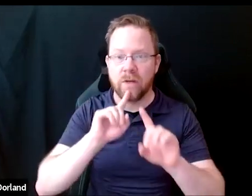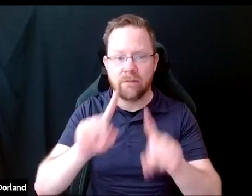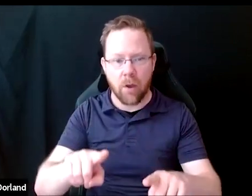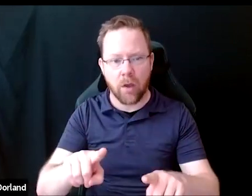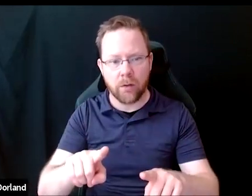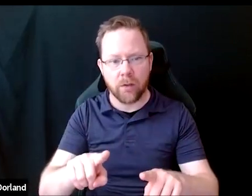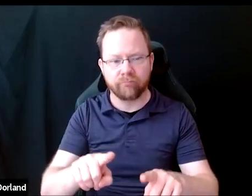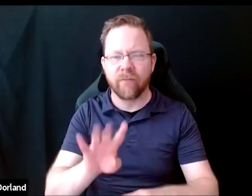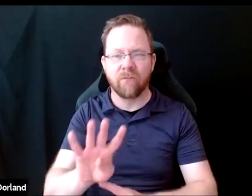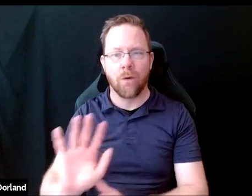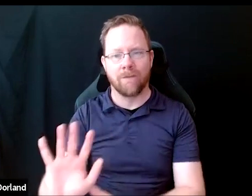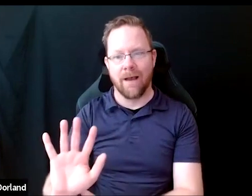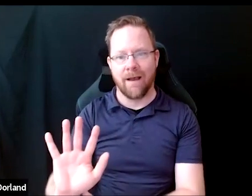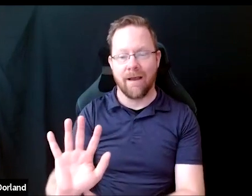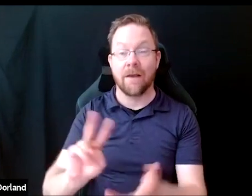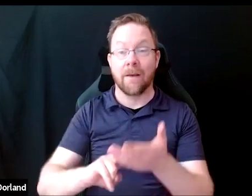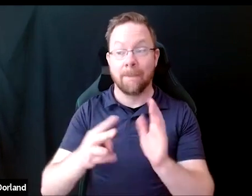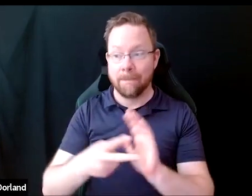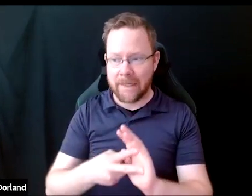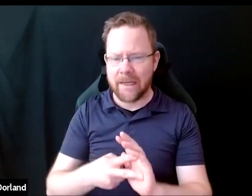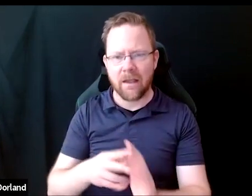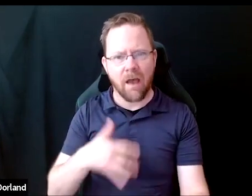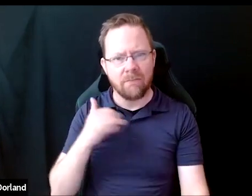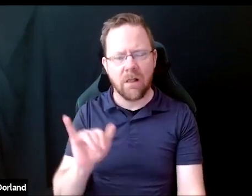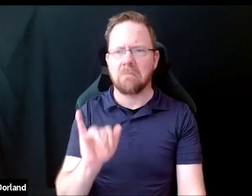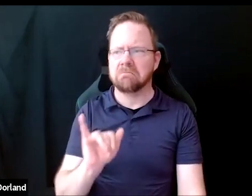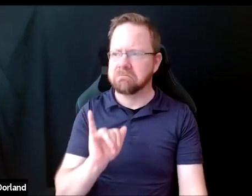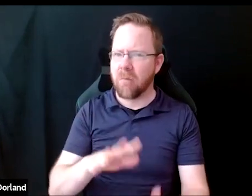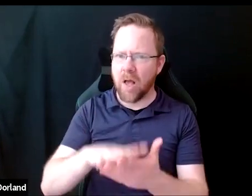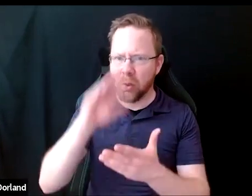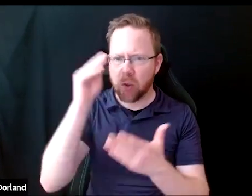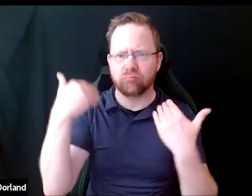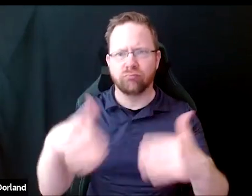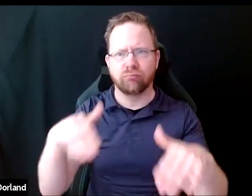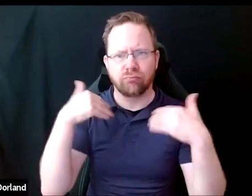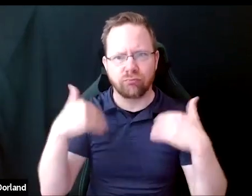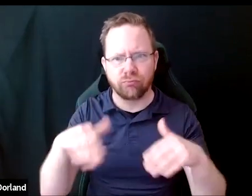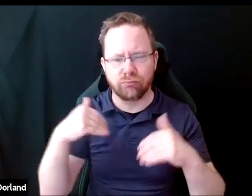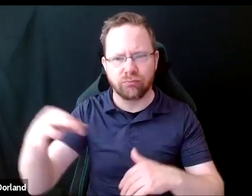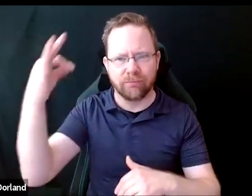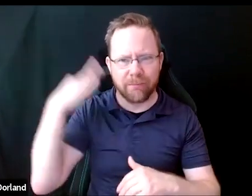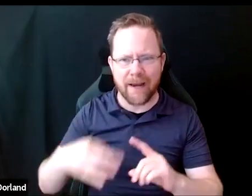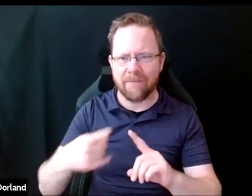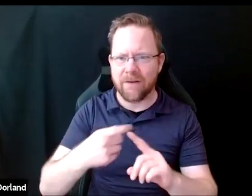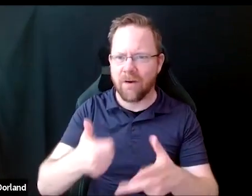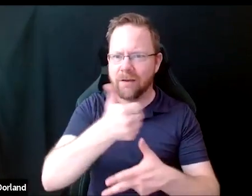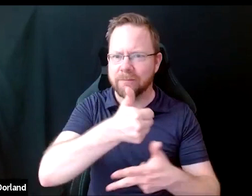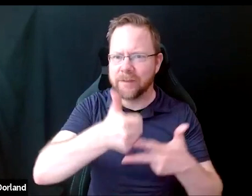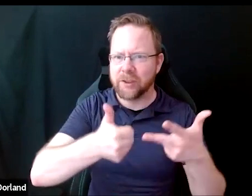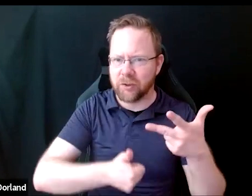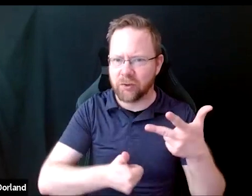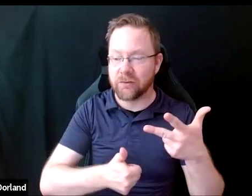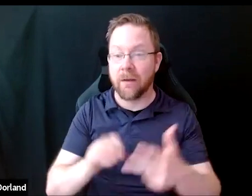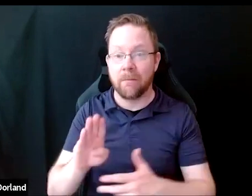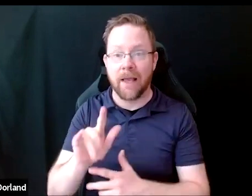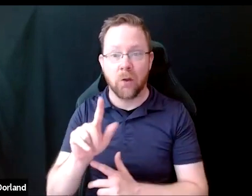4 or 5, indicating that they felt like they learned a lot from each of these sonifications. So across the blind, low